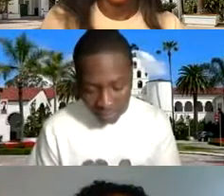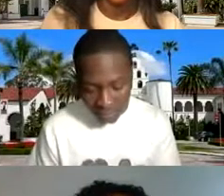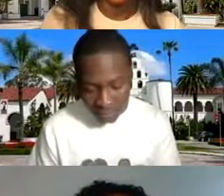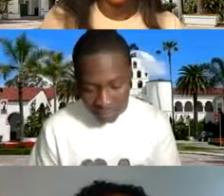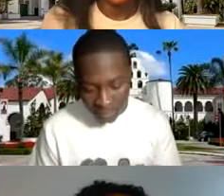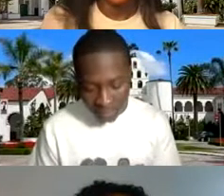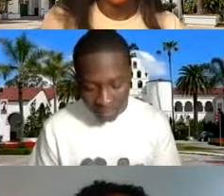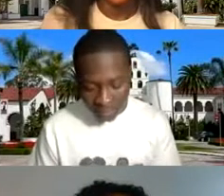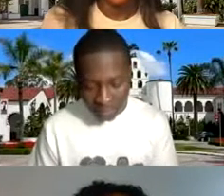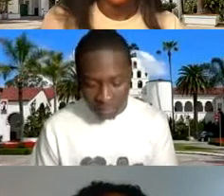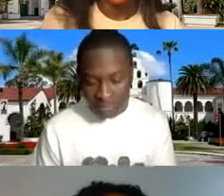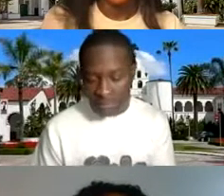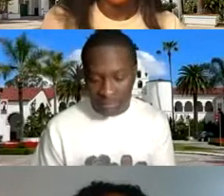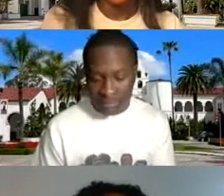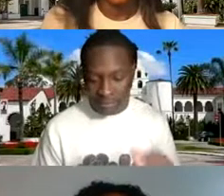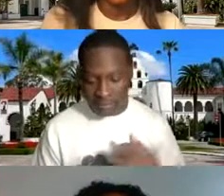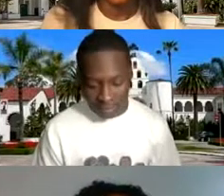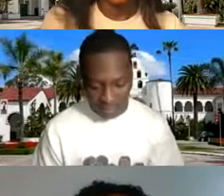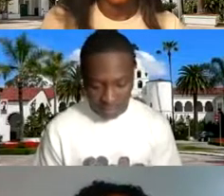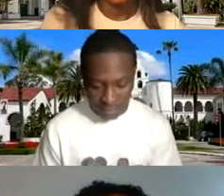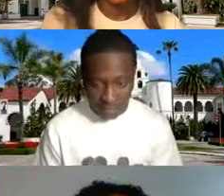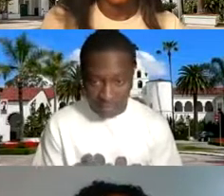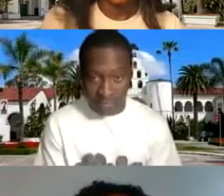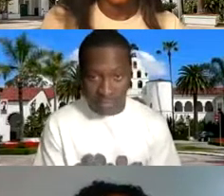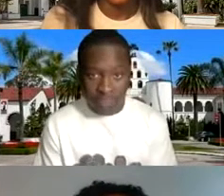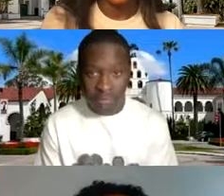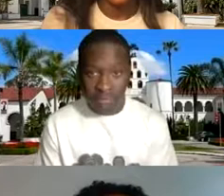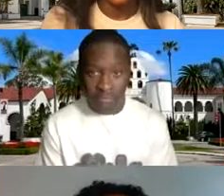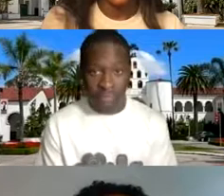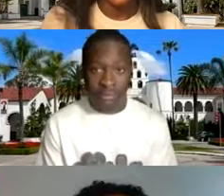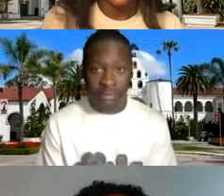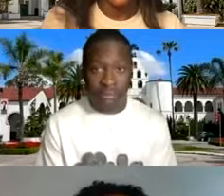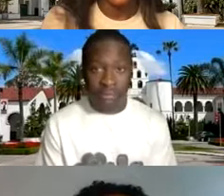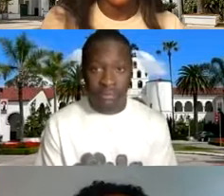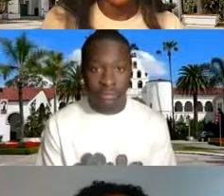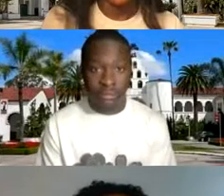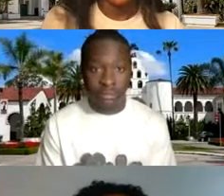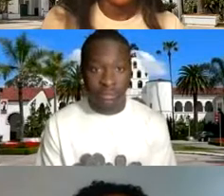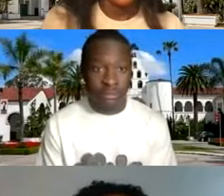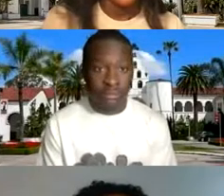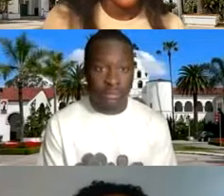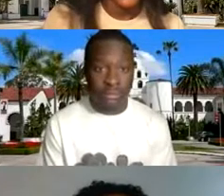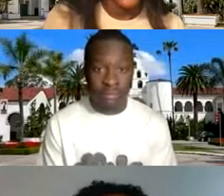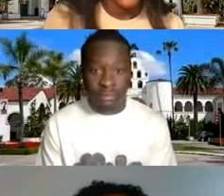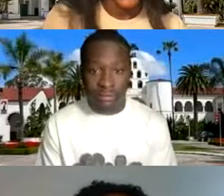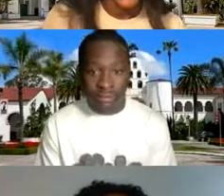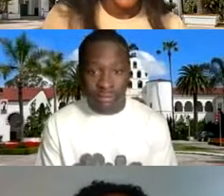HGS encourages students to get involved in campus organizations. How have you yourself gotten involved?